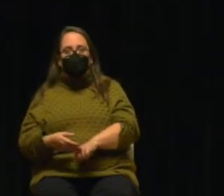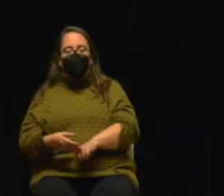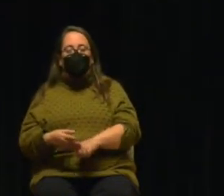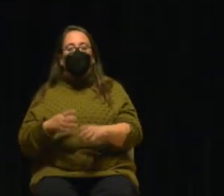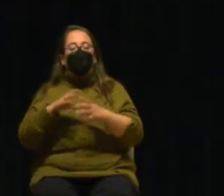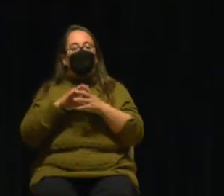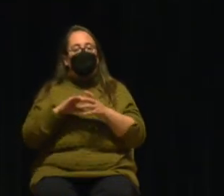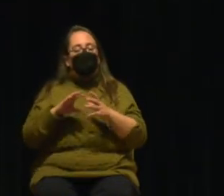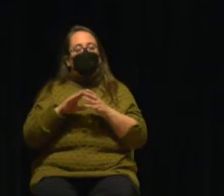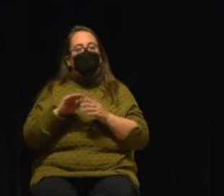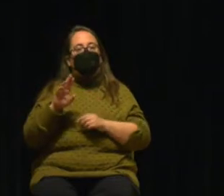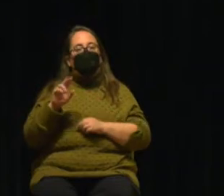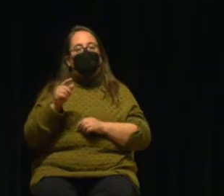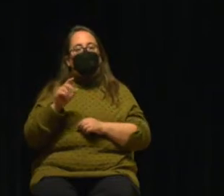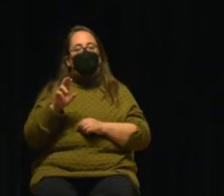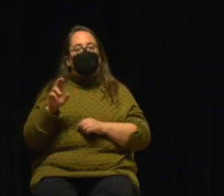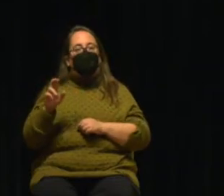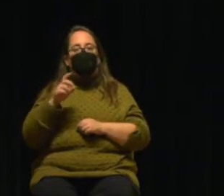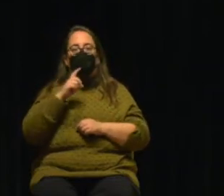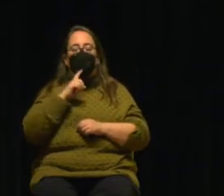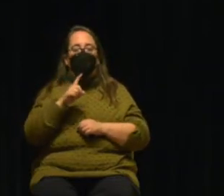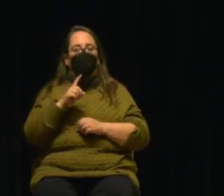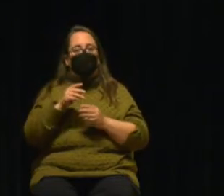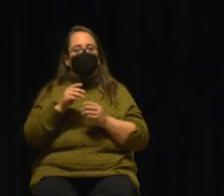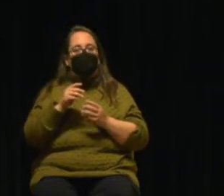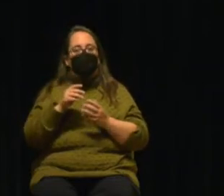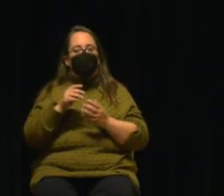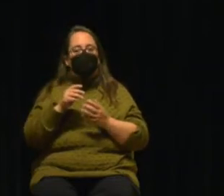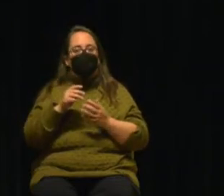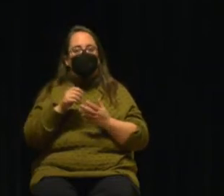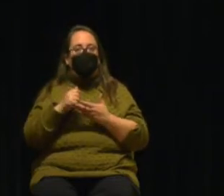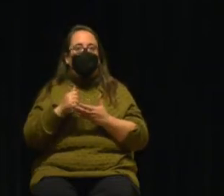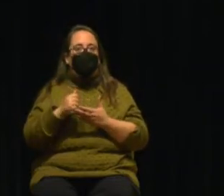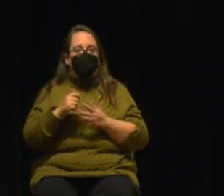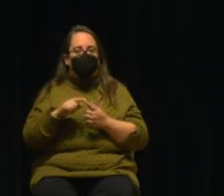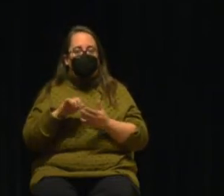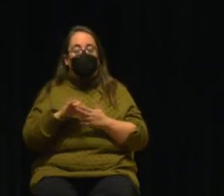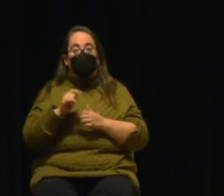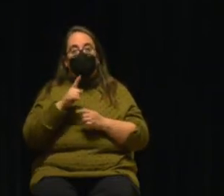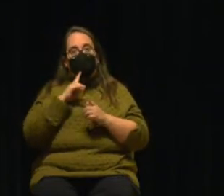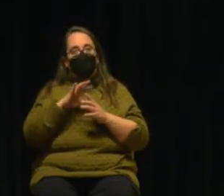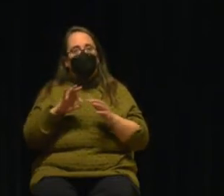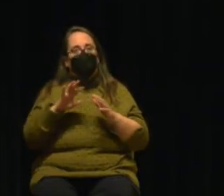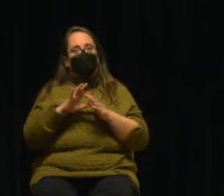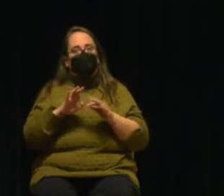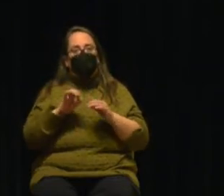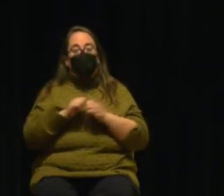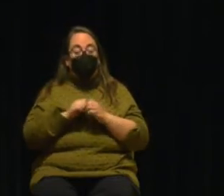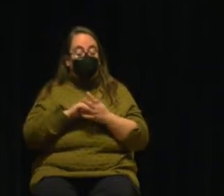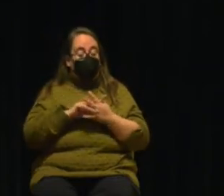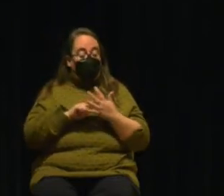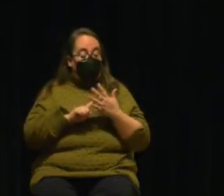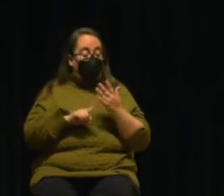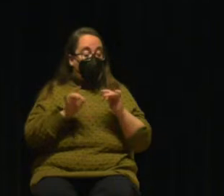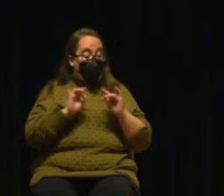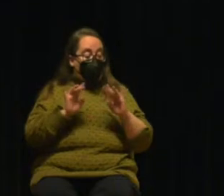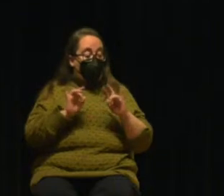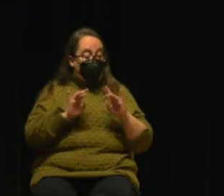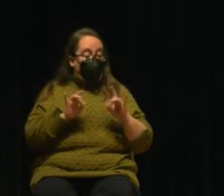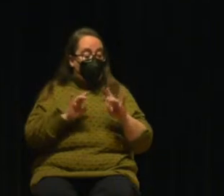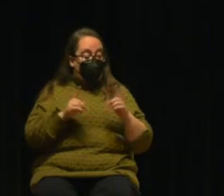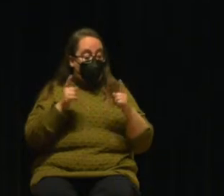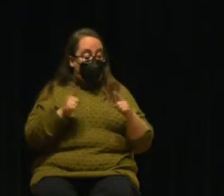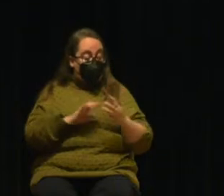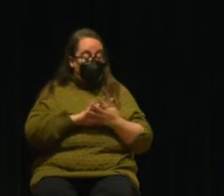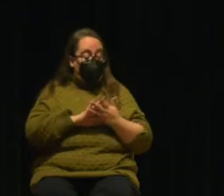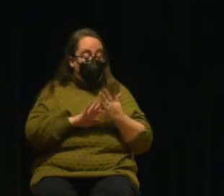Stories of the Underground Railroad are an antidote to this. They are a message that despite all of these terrible things happening, all of